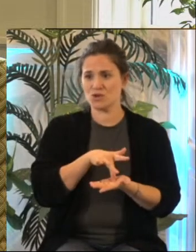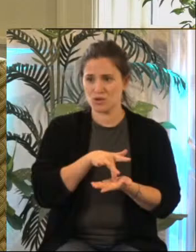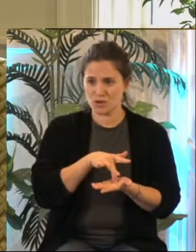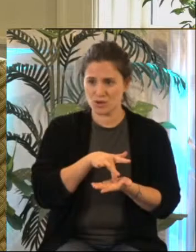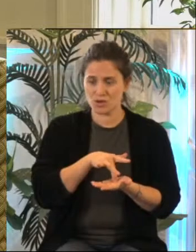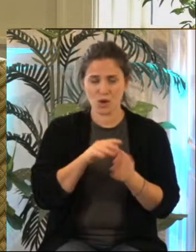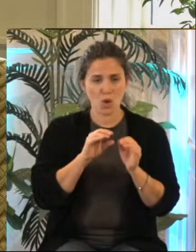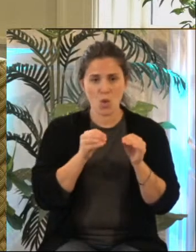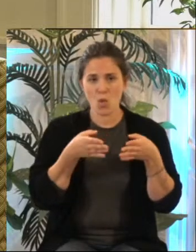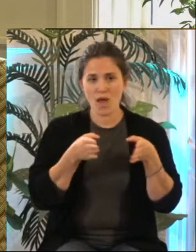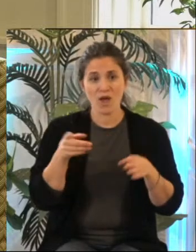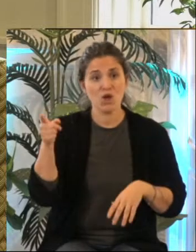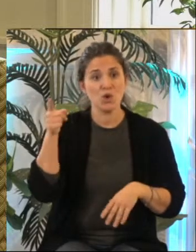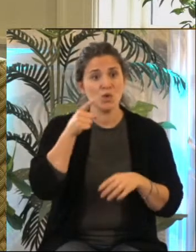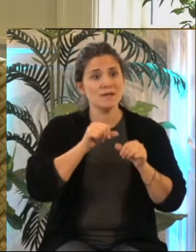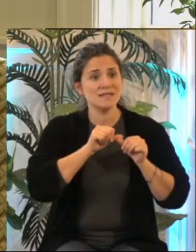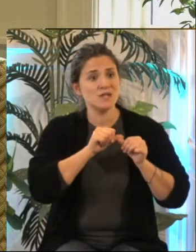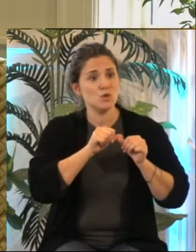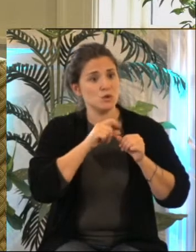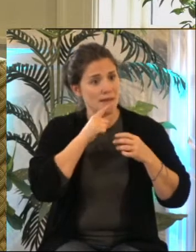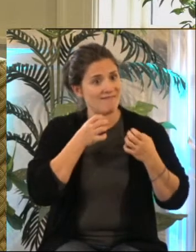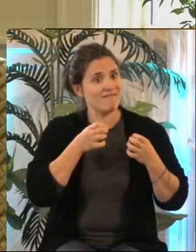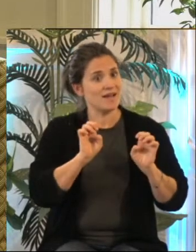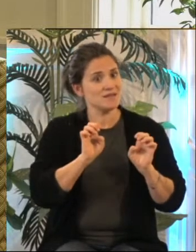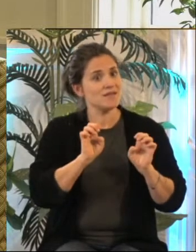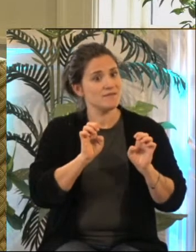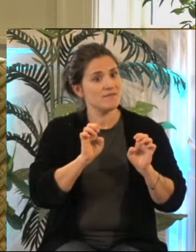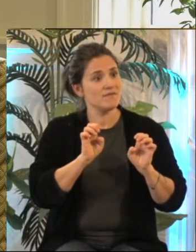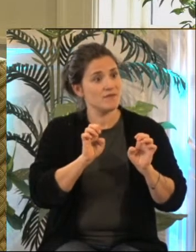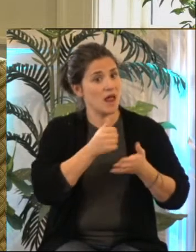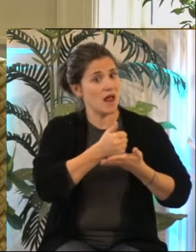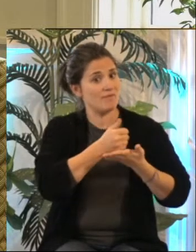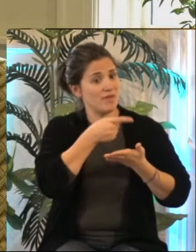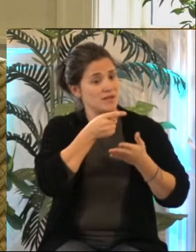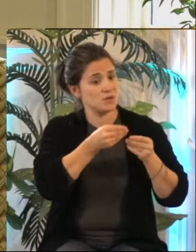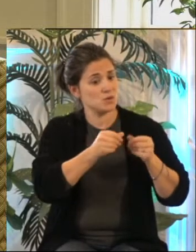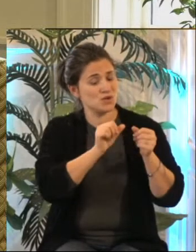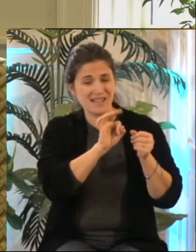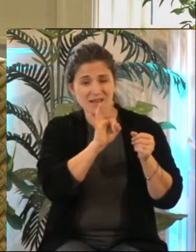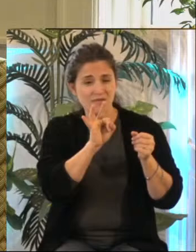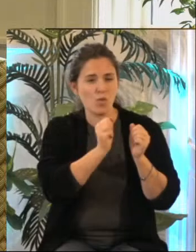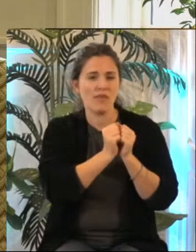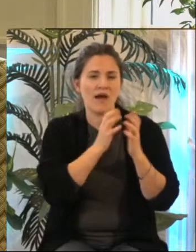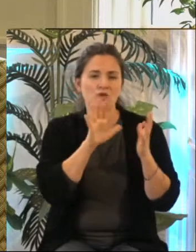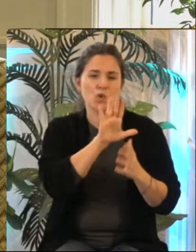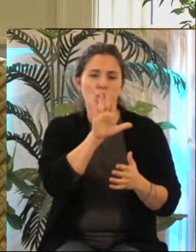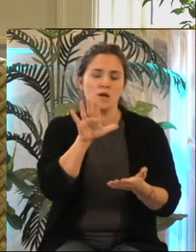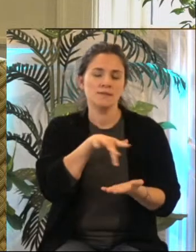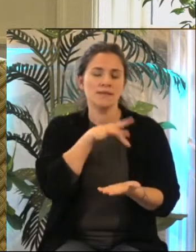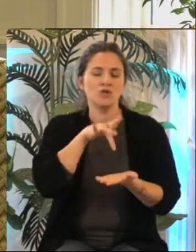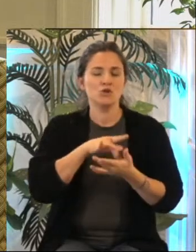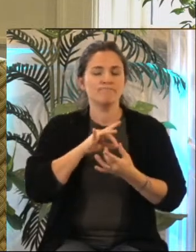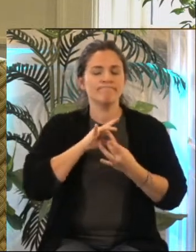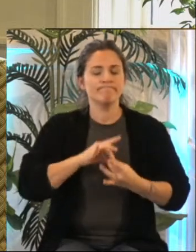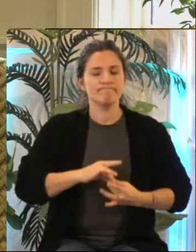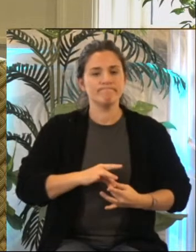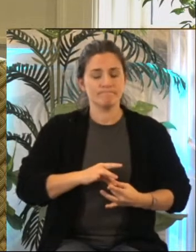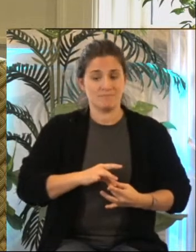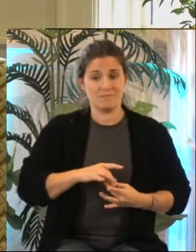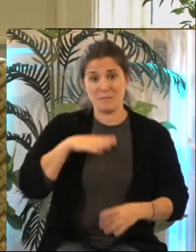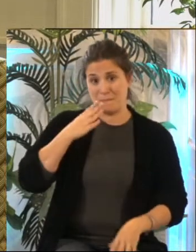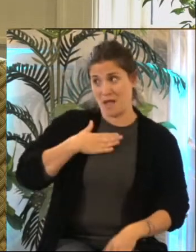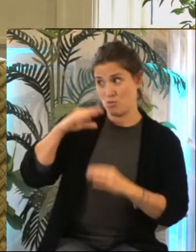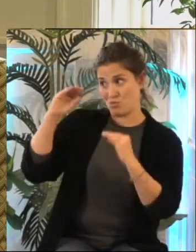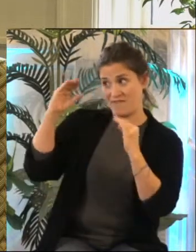be an effective and helpful part of the solution to our world if we don't stay centered. As my professor Cornel